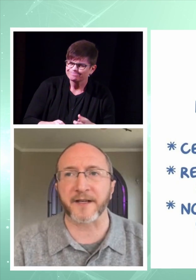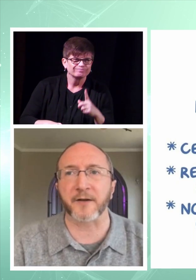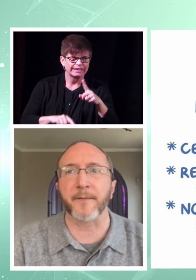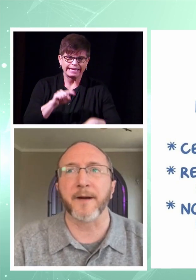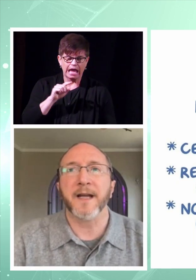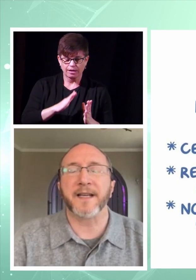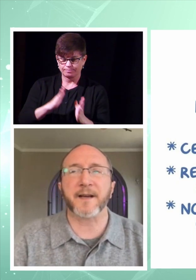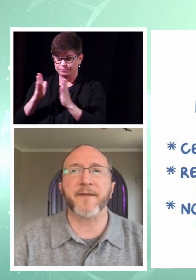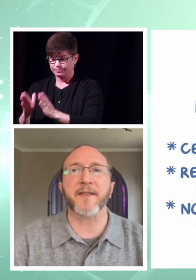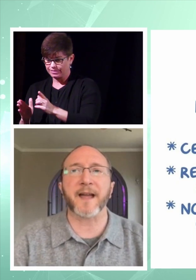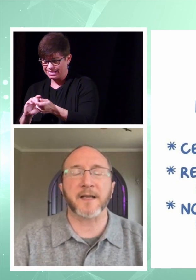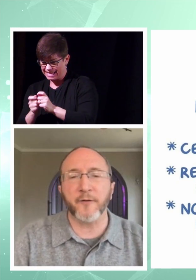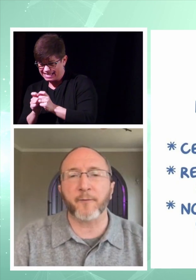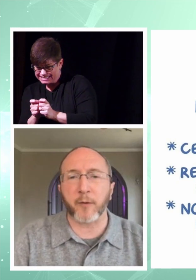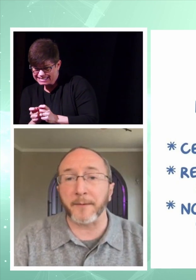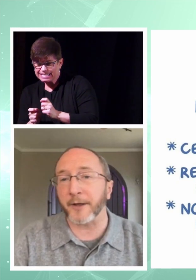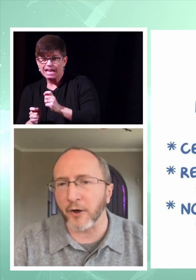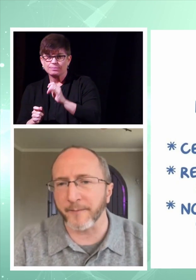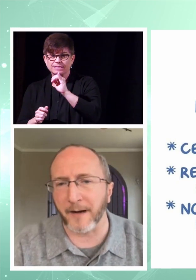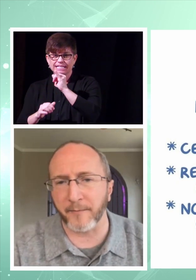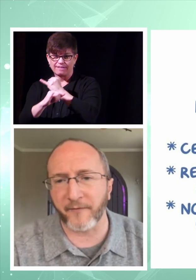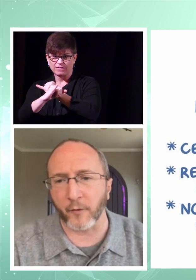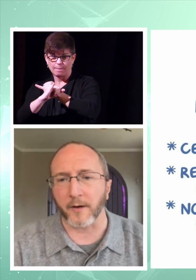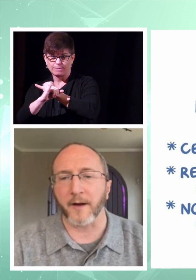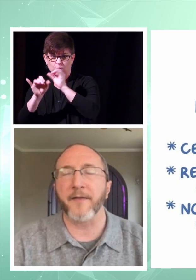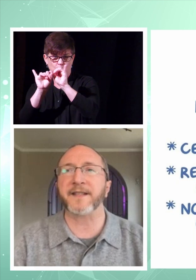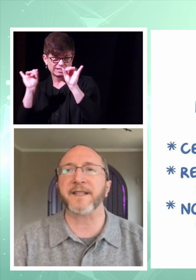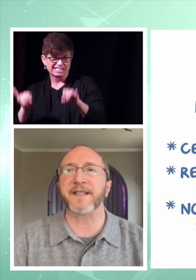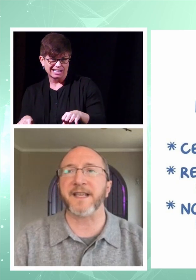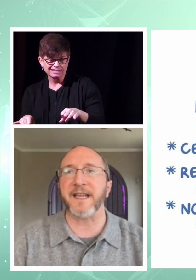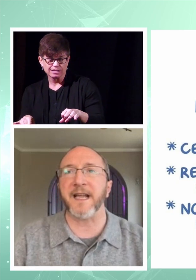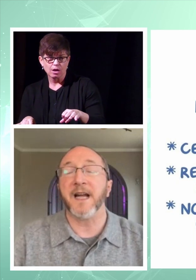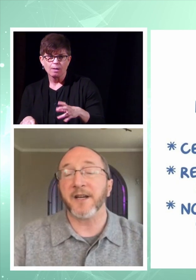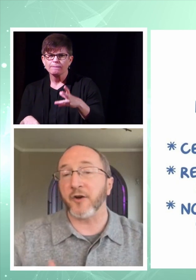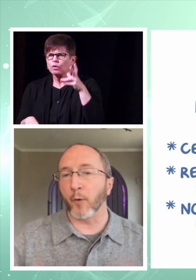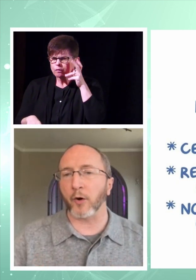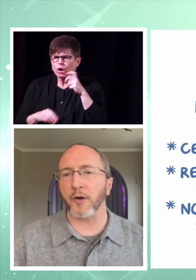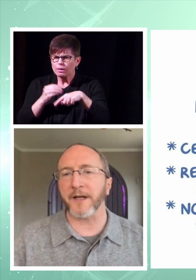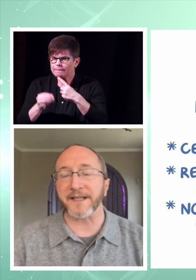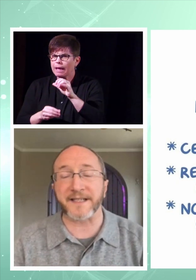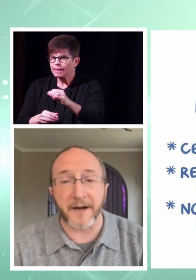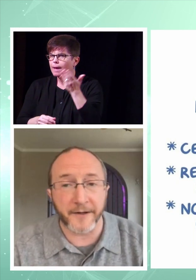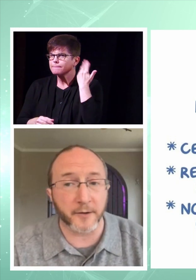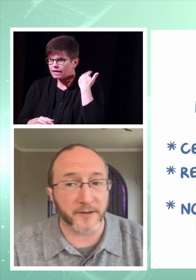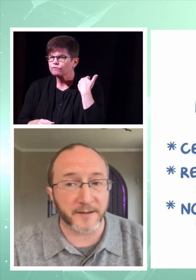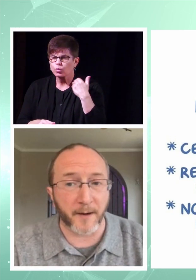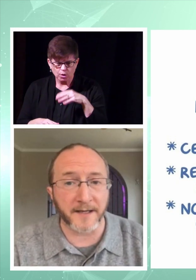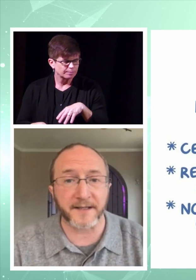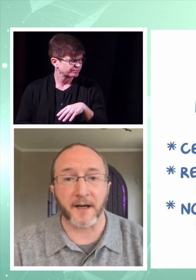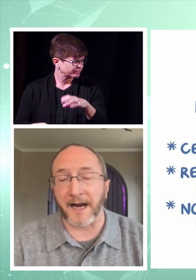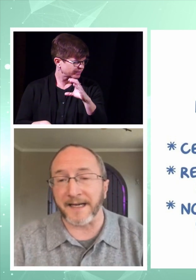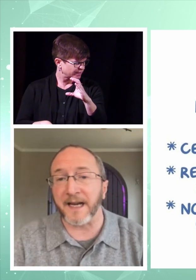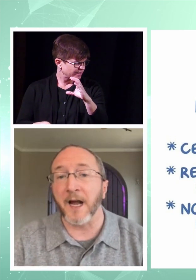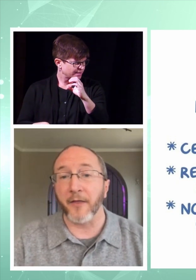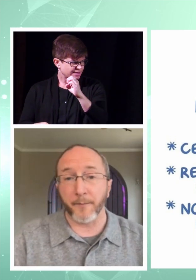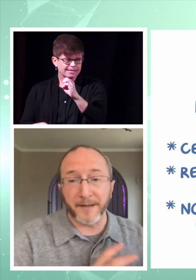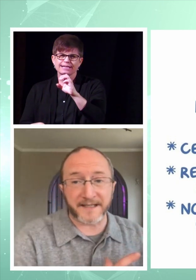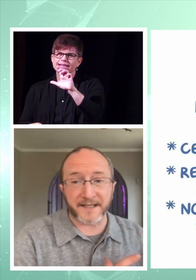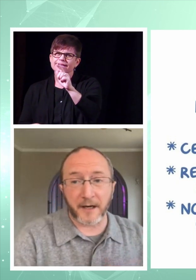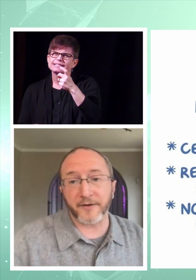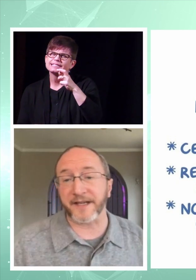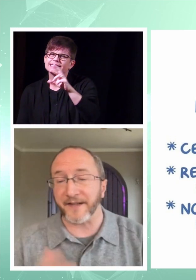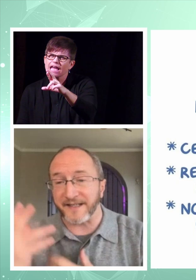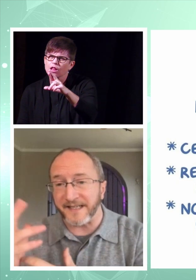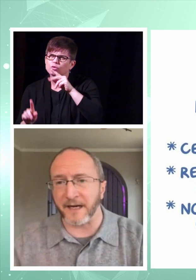immune system is something that you've probably heard about before. This is the humoral and cellular response, i.e. the